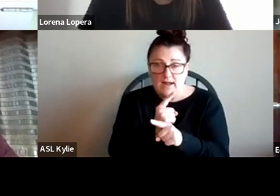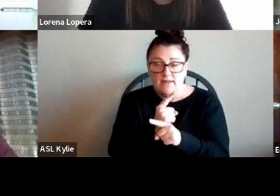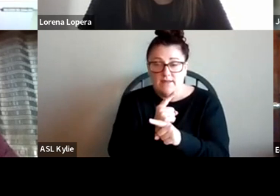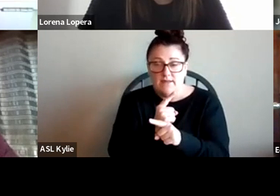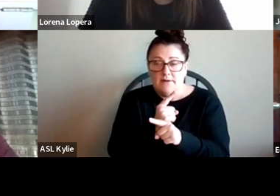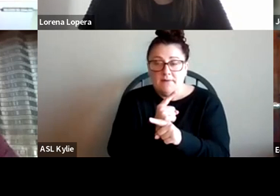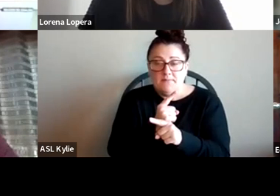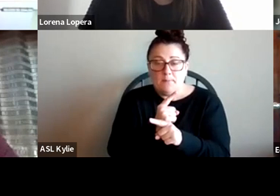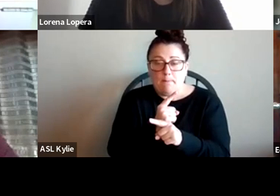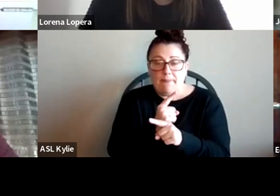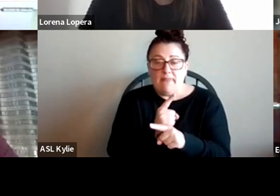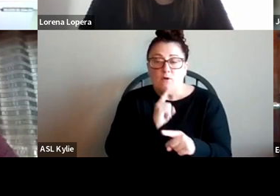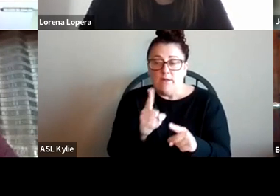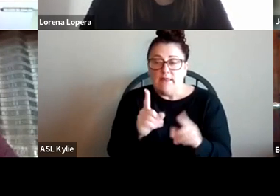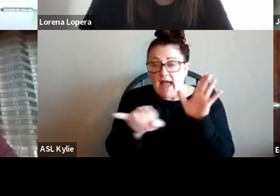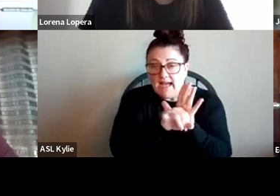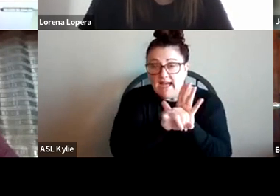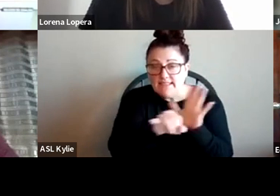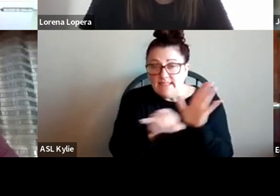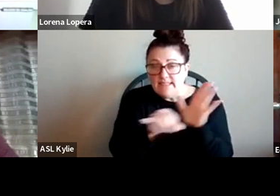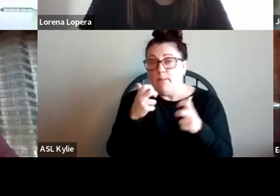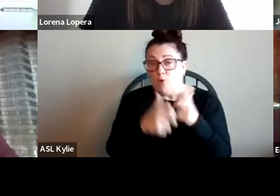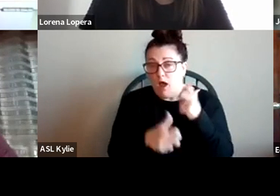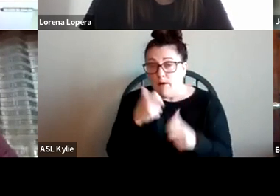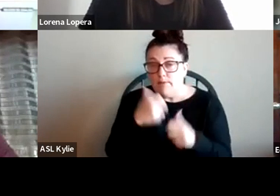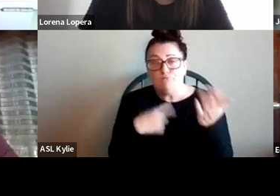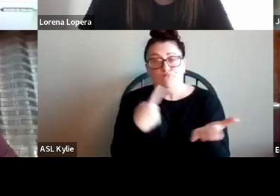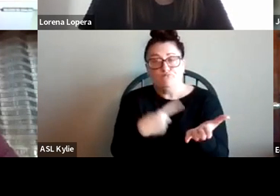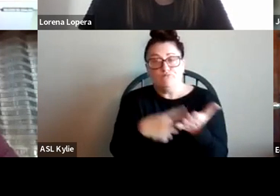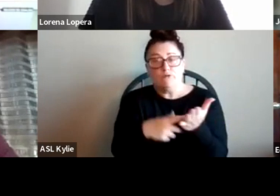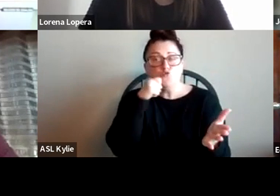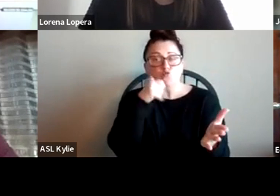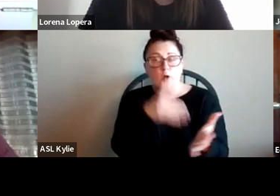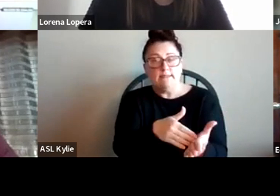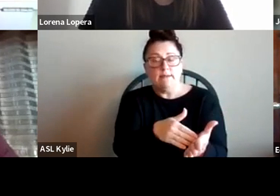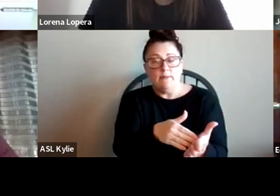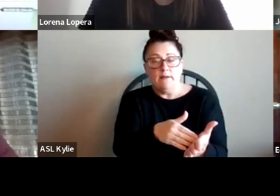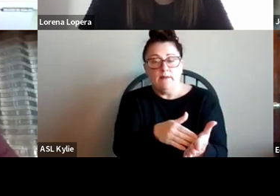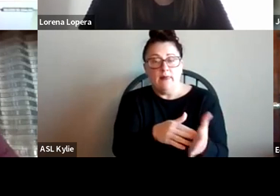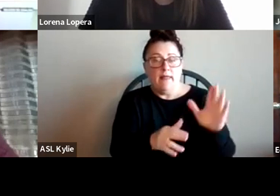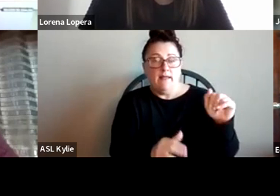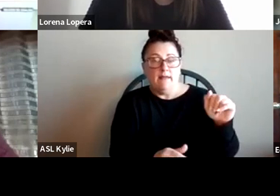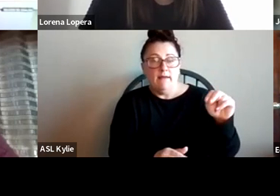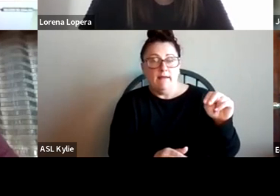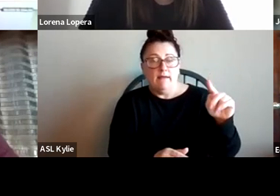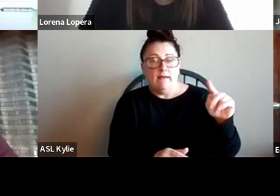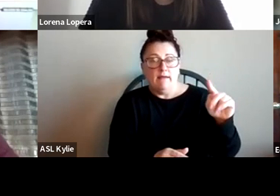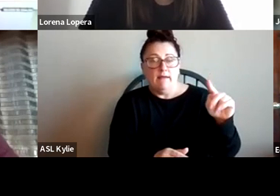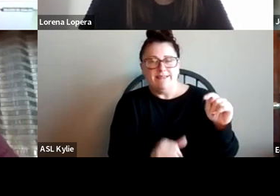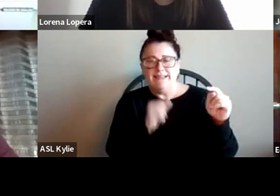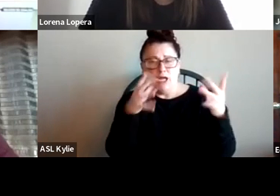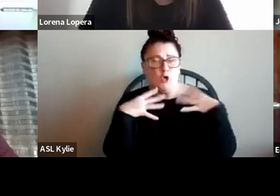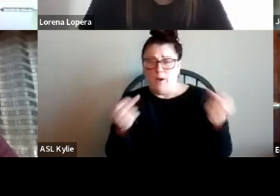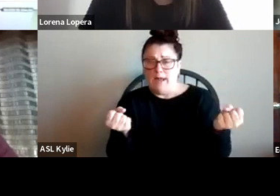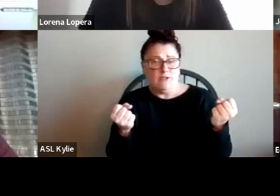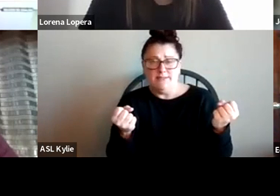really begin to identify the problem and talk about racism. Being an anti-racist is not courageous.